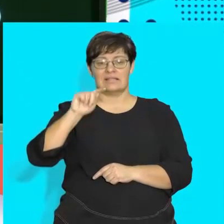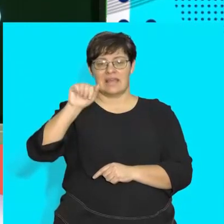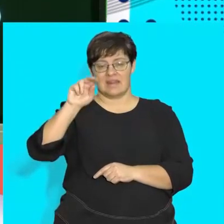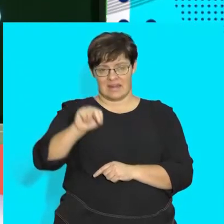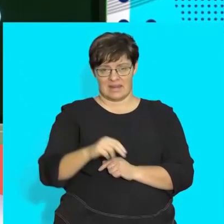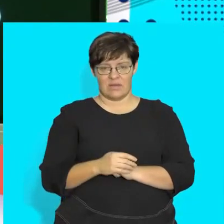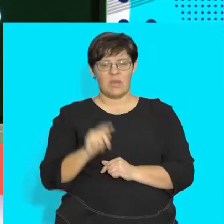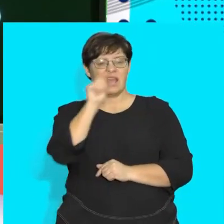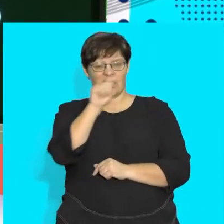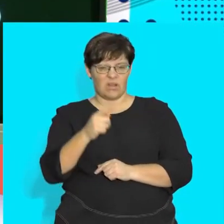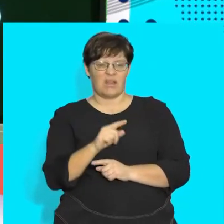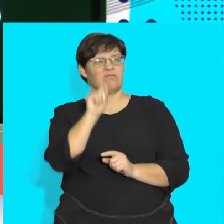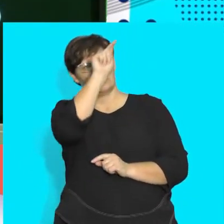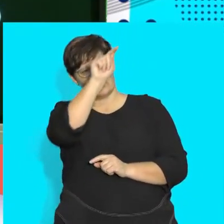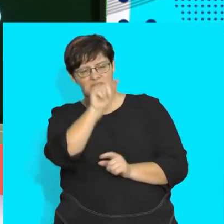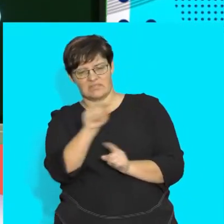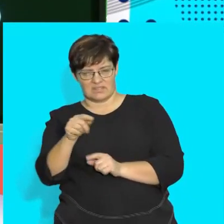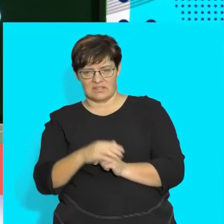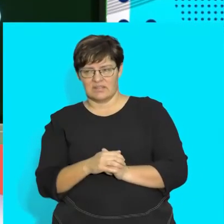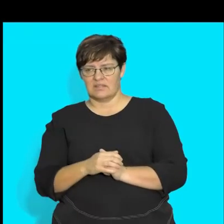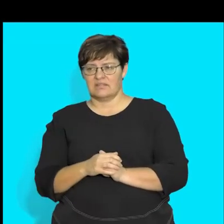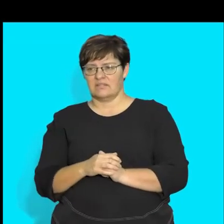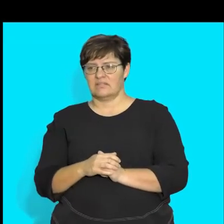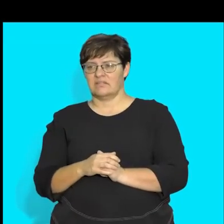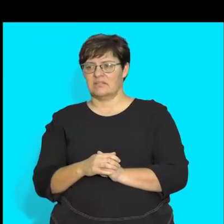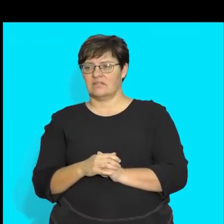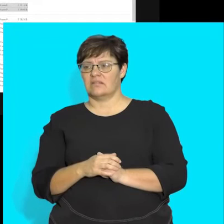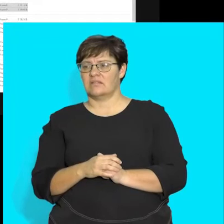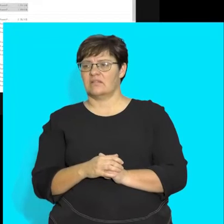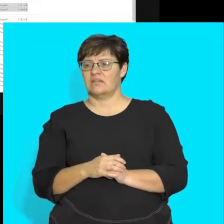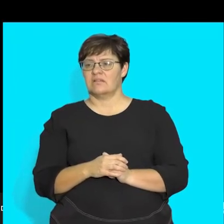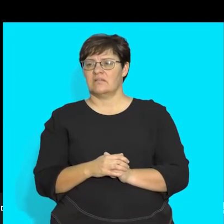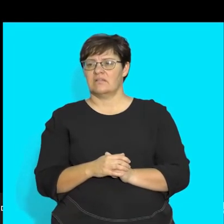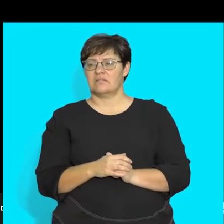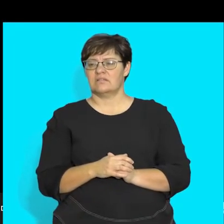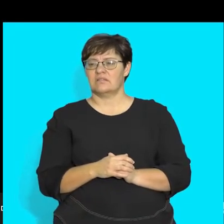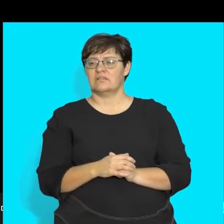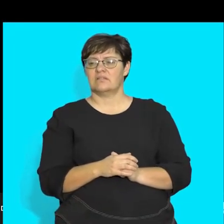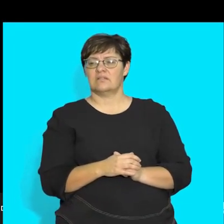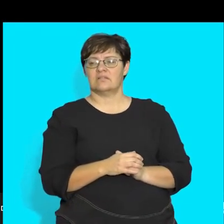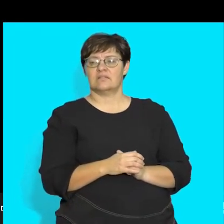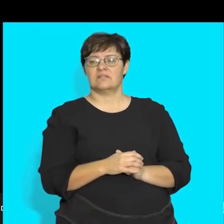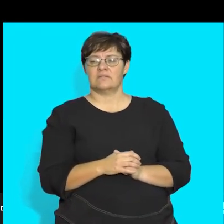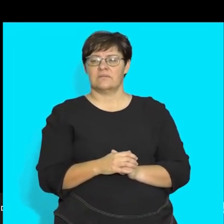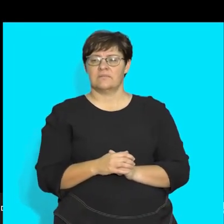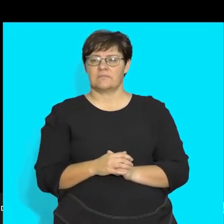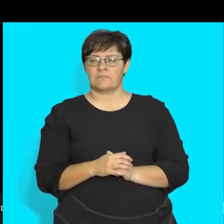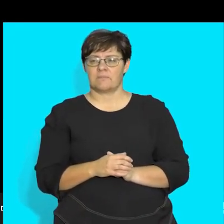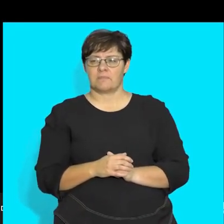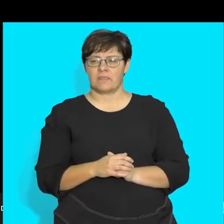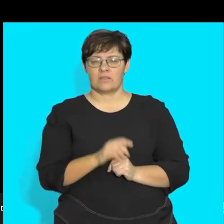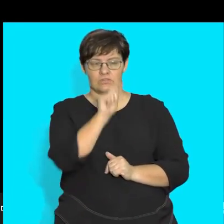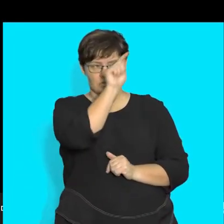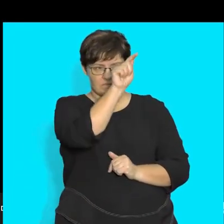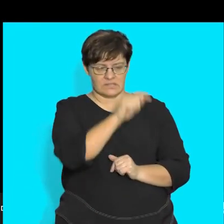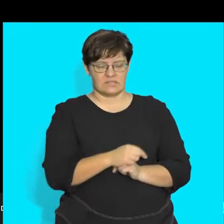our calculators, we're just going to go shift tan. I'm going to go shift tan of 1, and so let me go to my calculator here. I'm